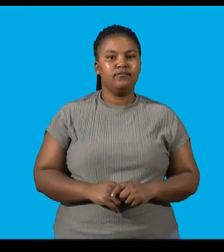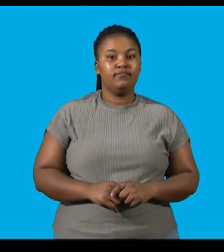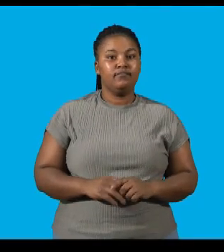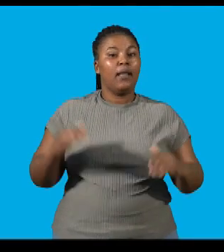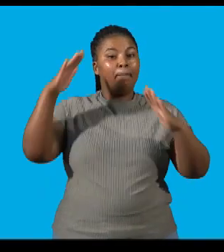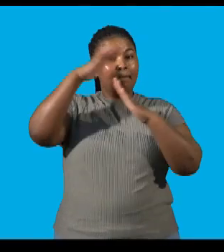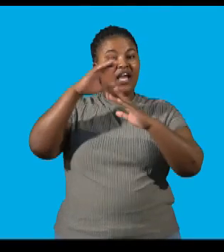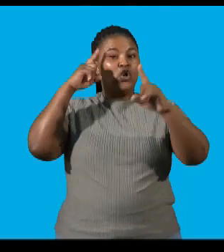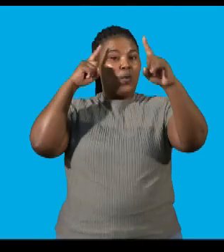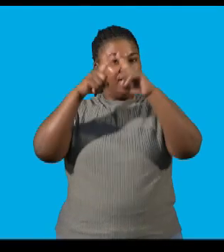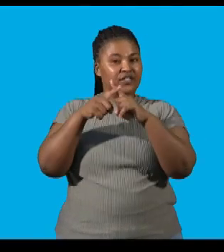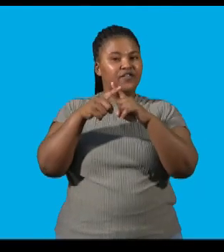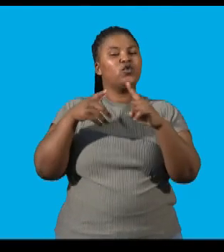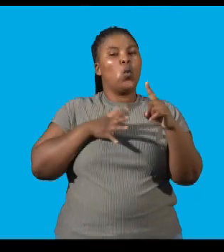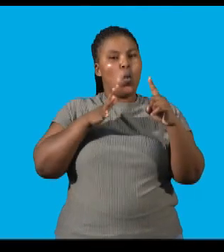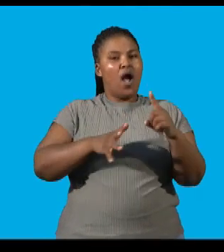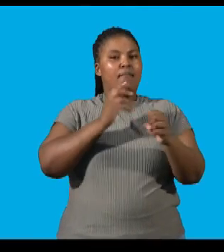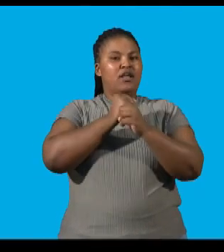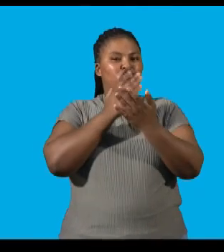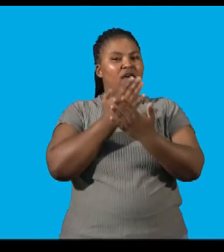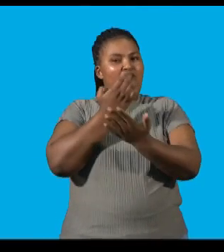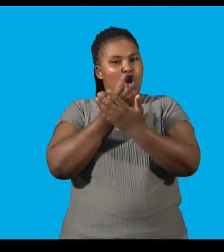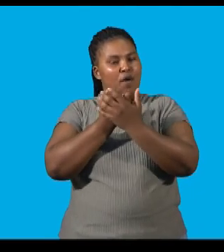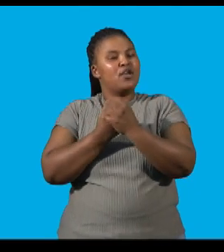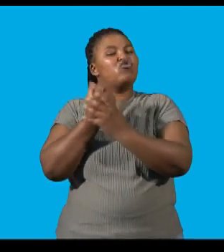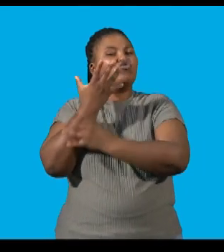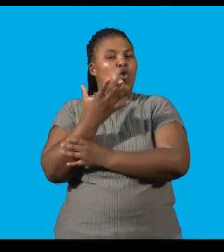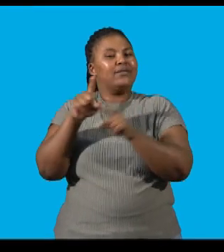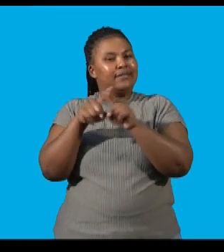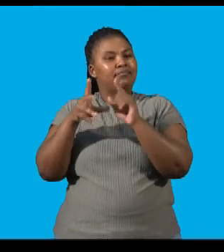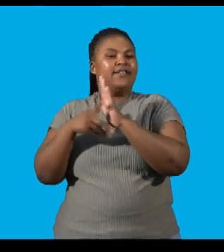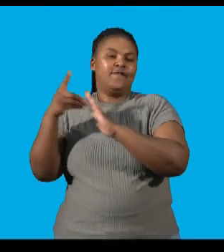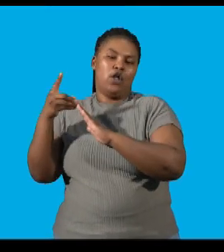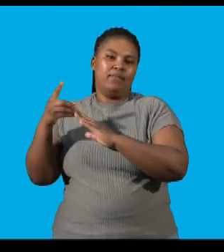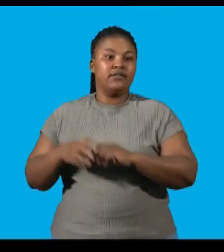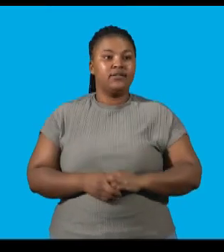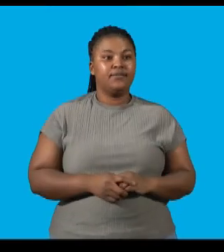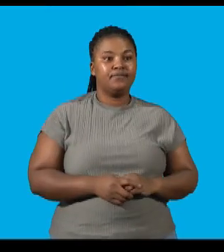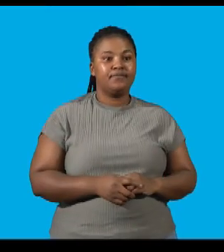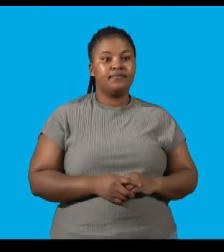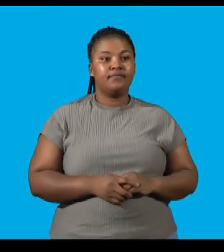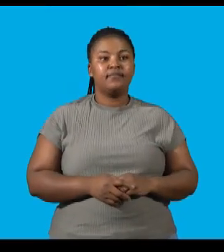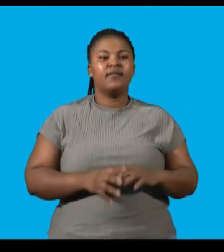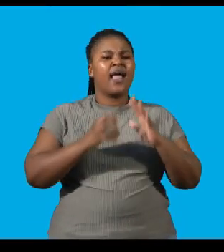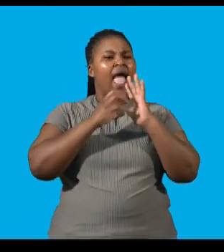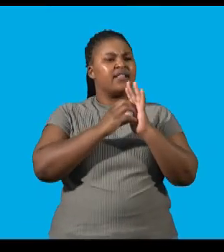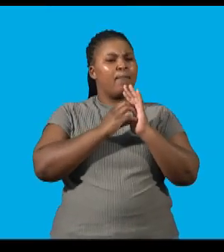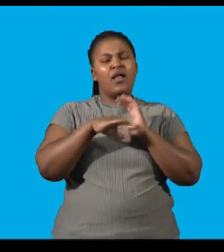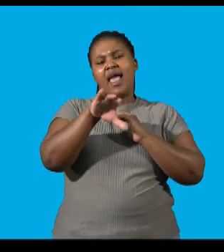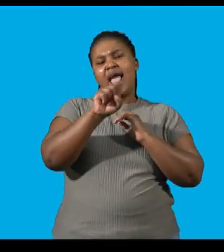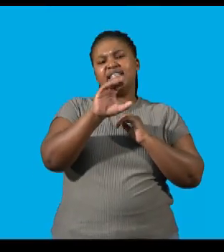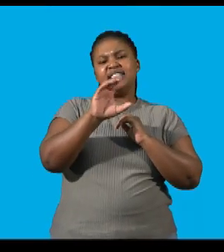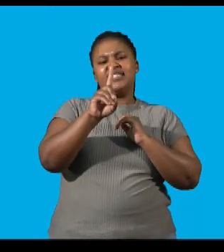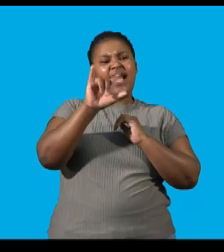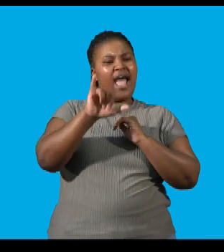And the main objective is to stimulate economic growth and development. Examples of those SDIs